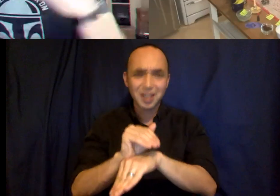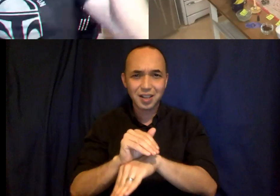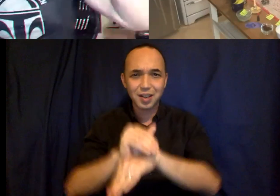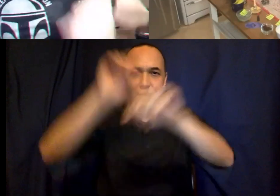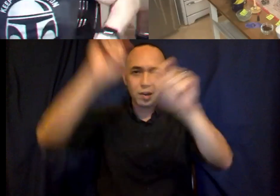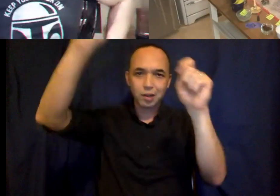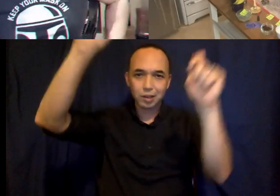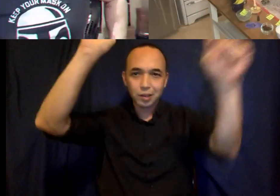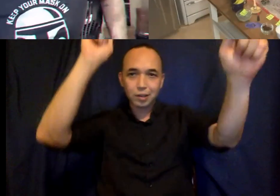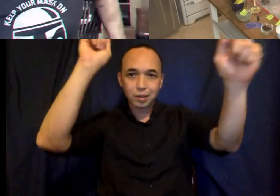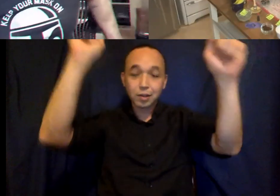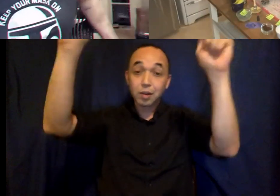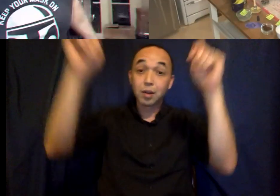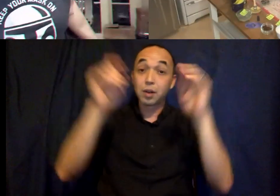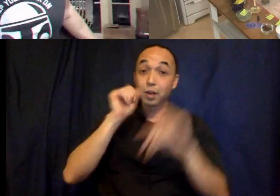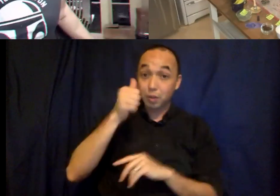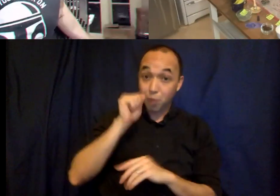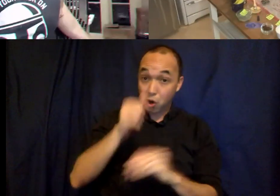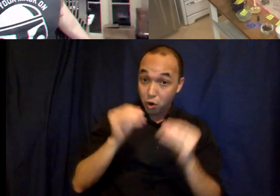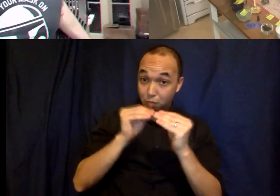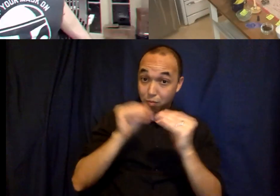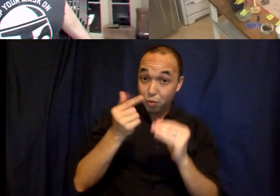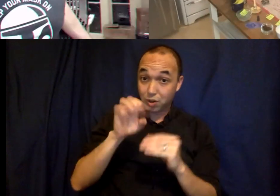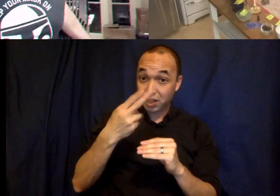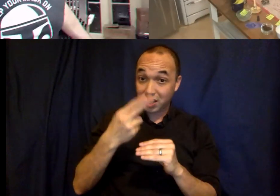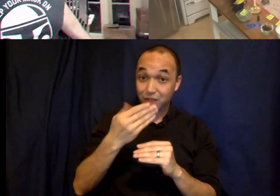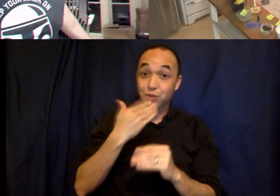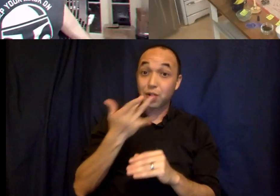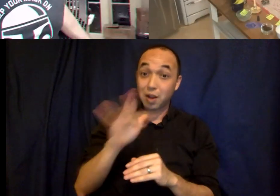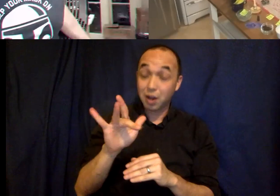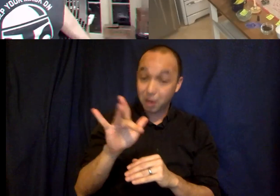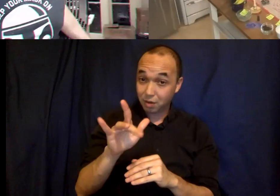For tomorrow, more GISH. Good luck. You're going to need it.